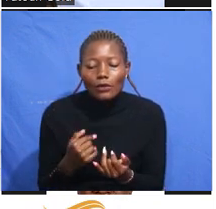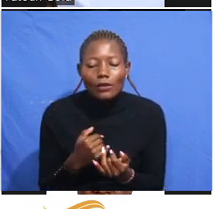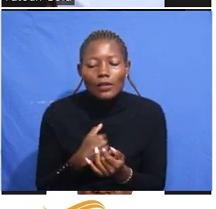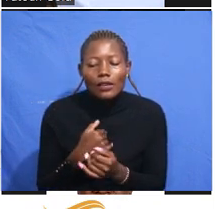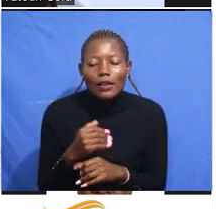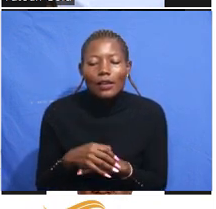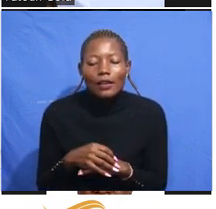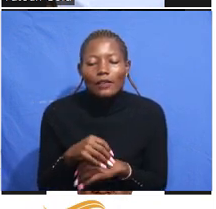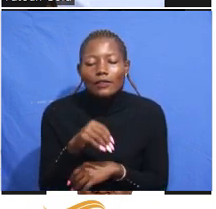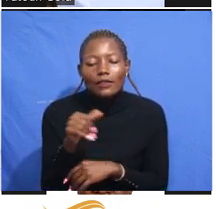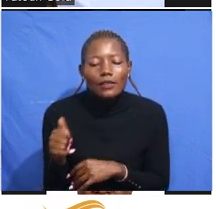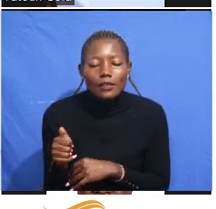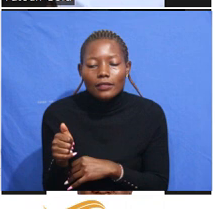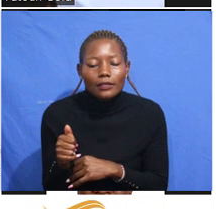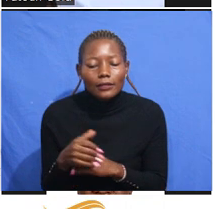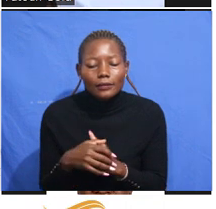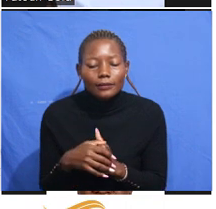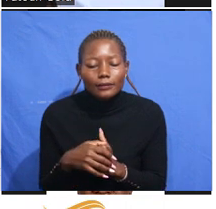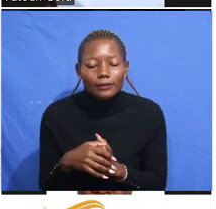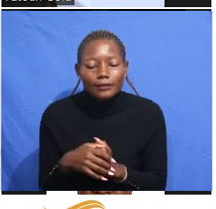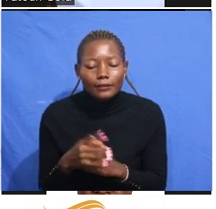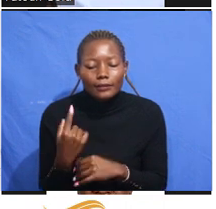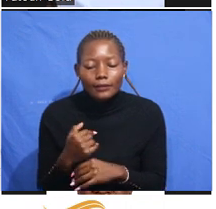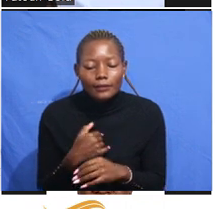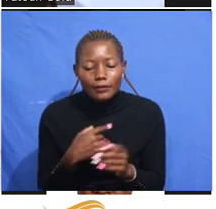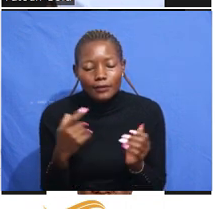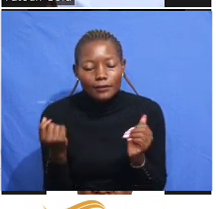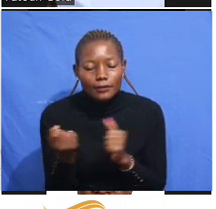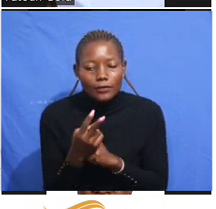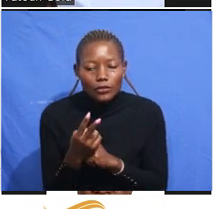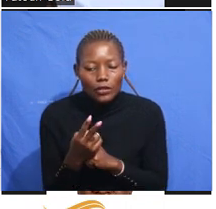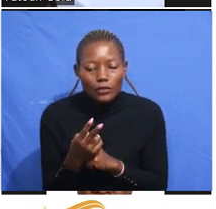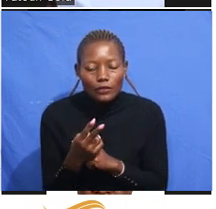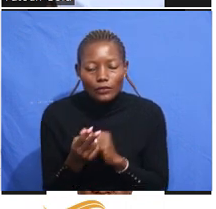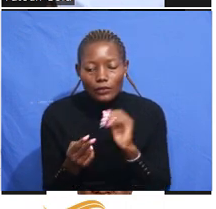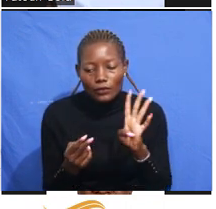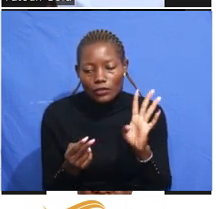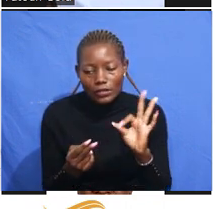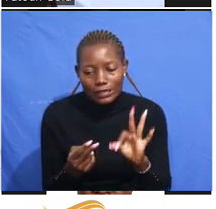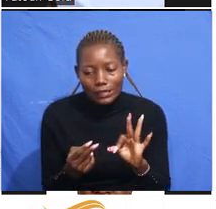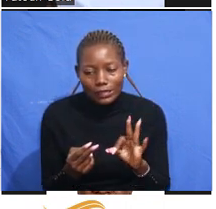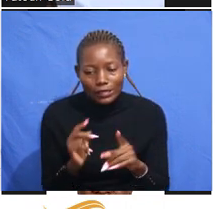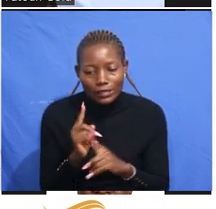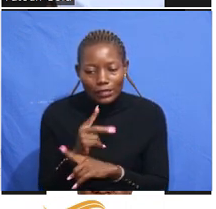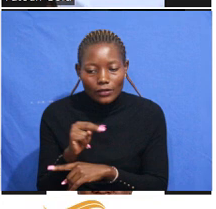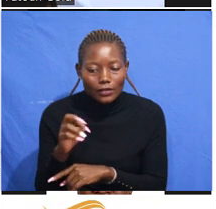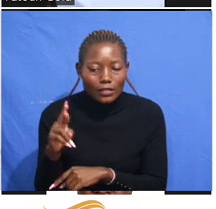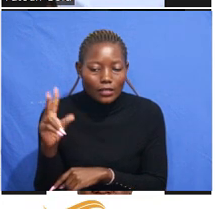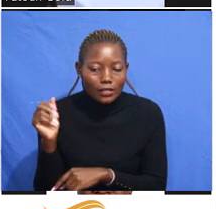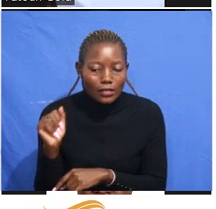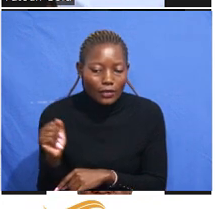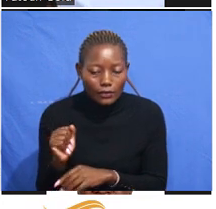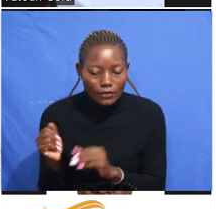fibers forming the peripheral nervous system. There are 12 pairs, there are 43 pairs of nerves, 12 pairs